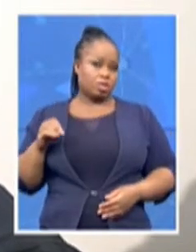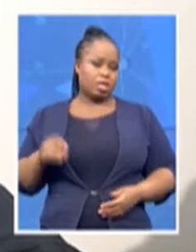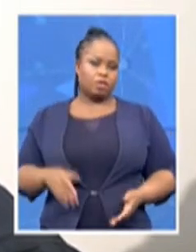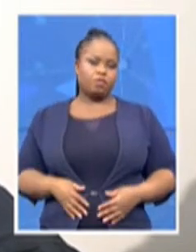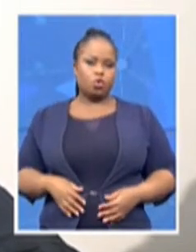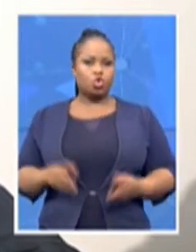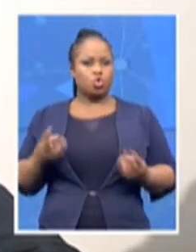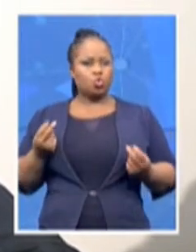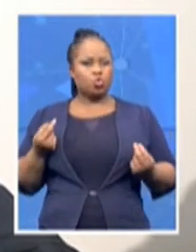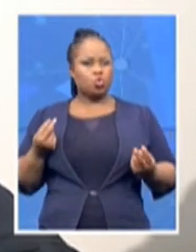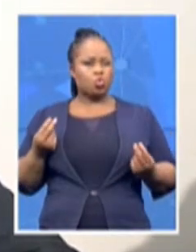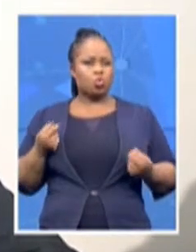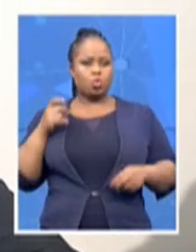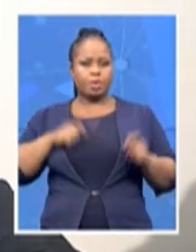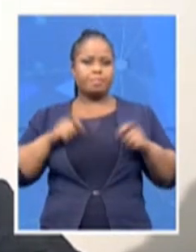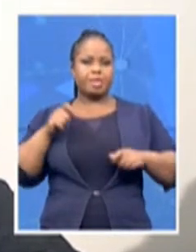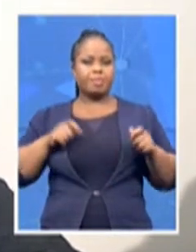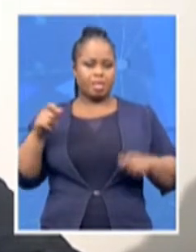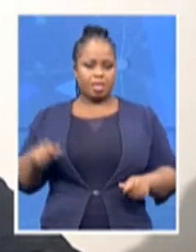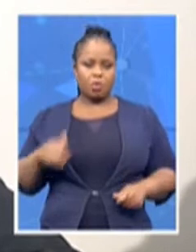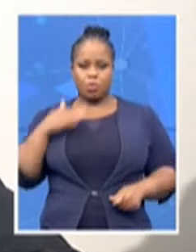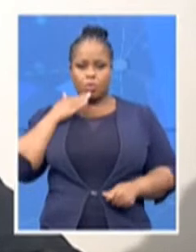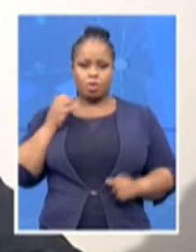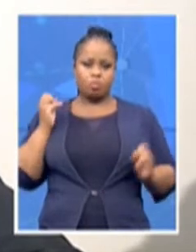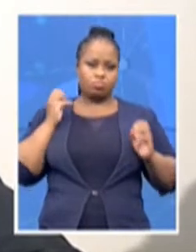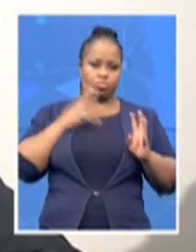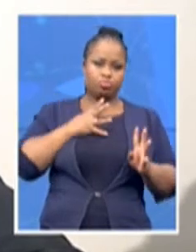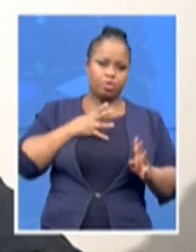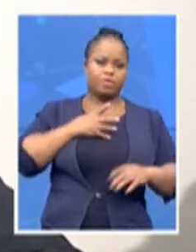for vaccination will be very good. So